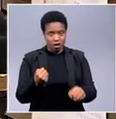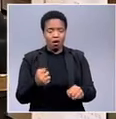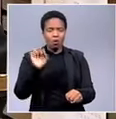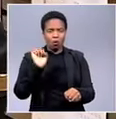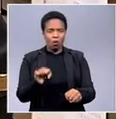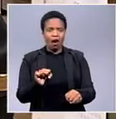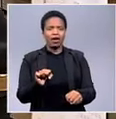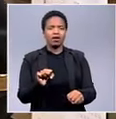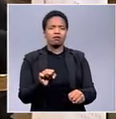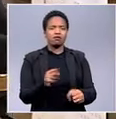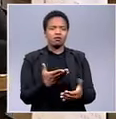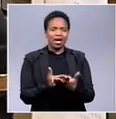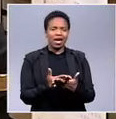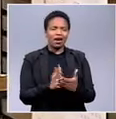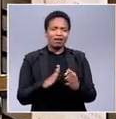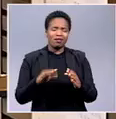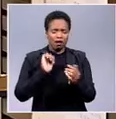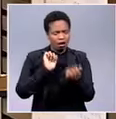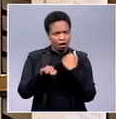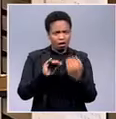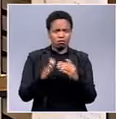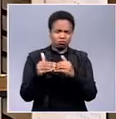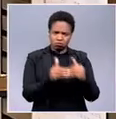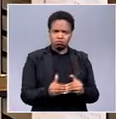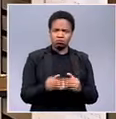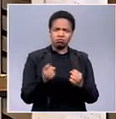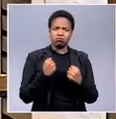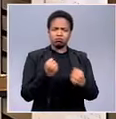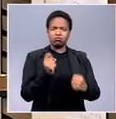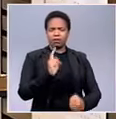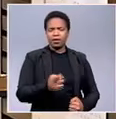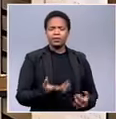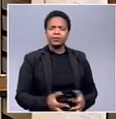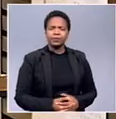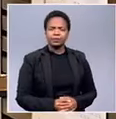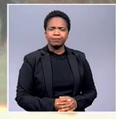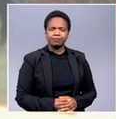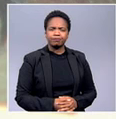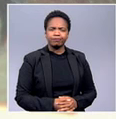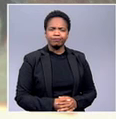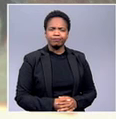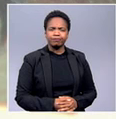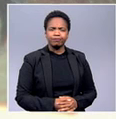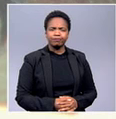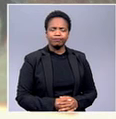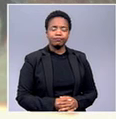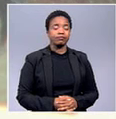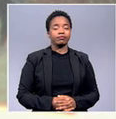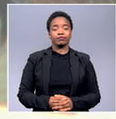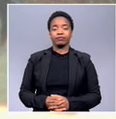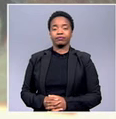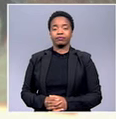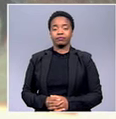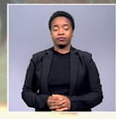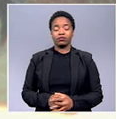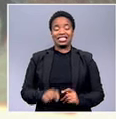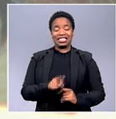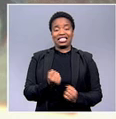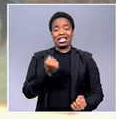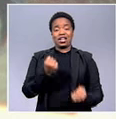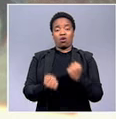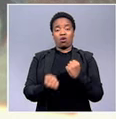on life on the highways. That is our starting point. The prosecutor says the